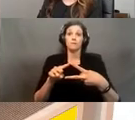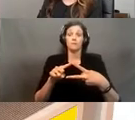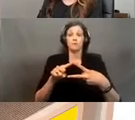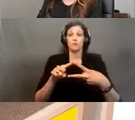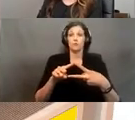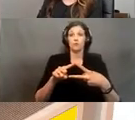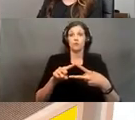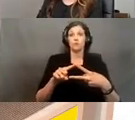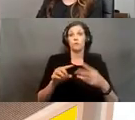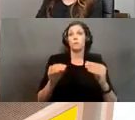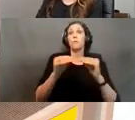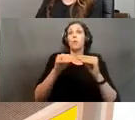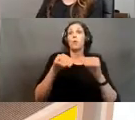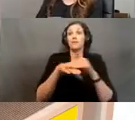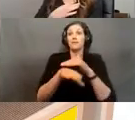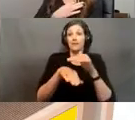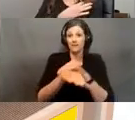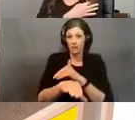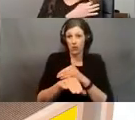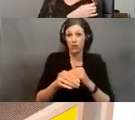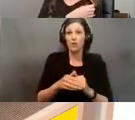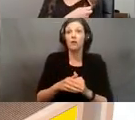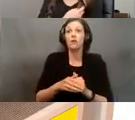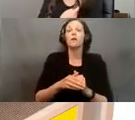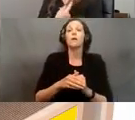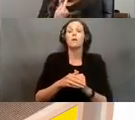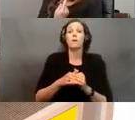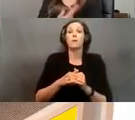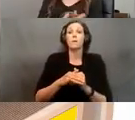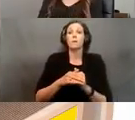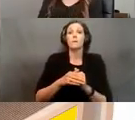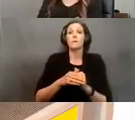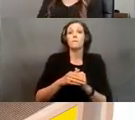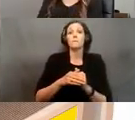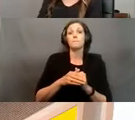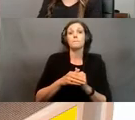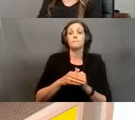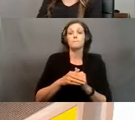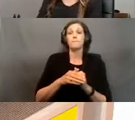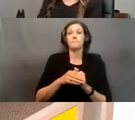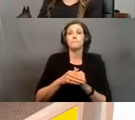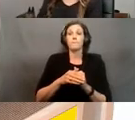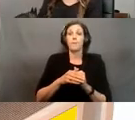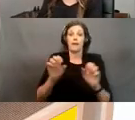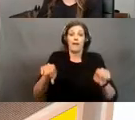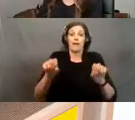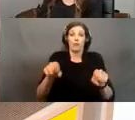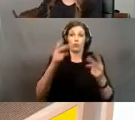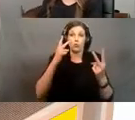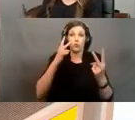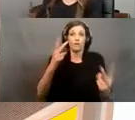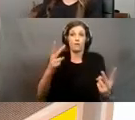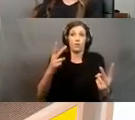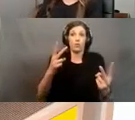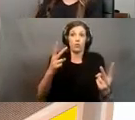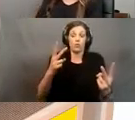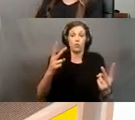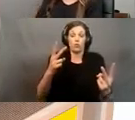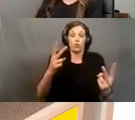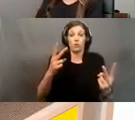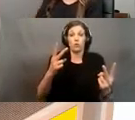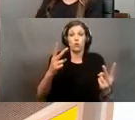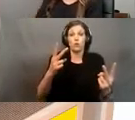and viewable to attendees,